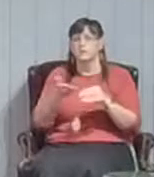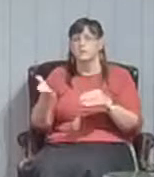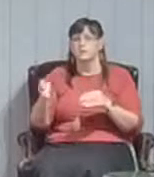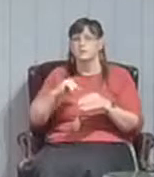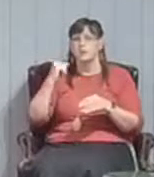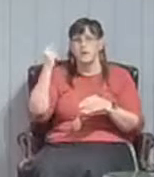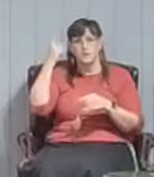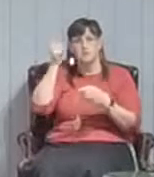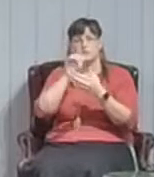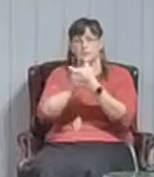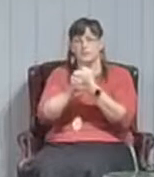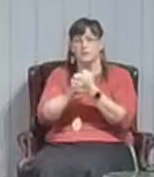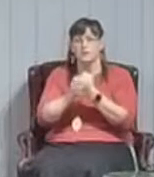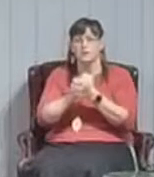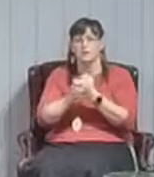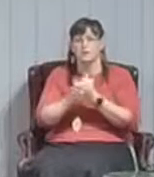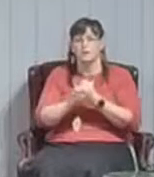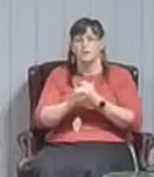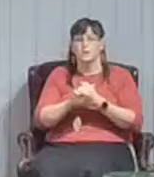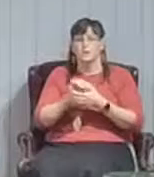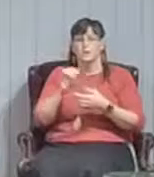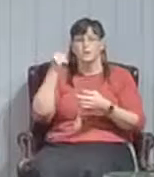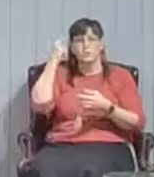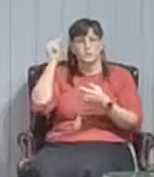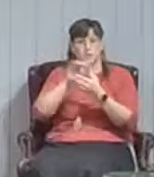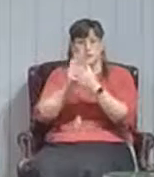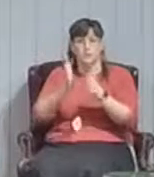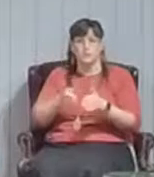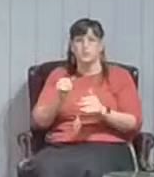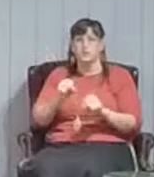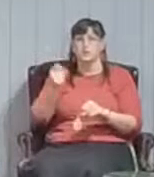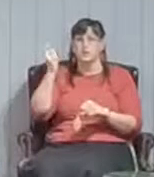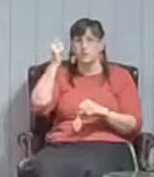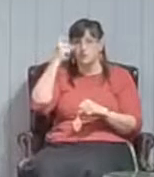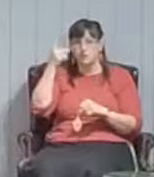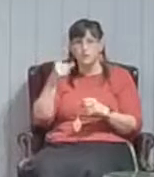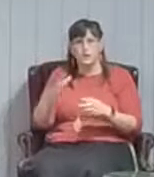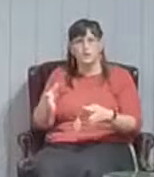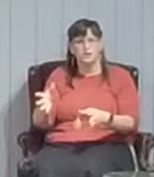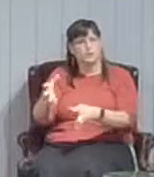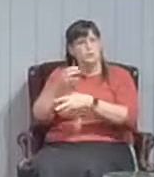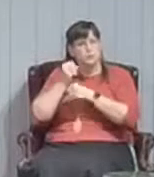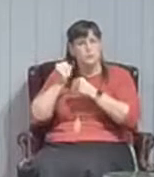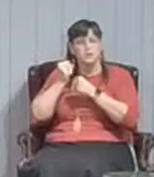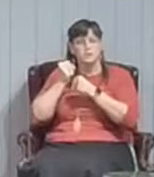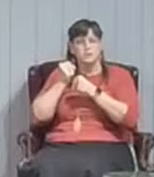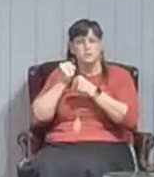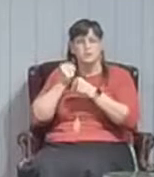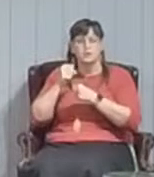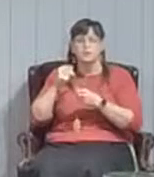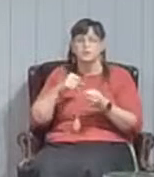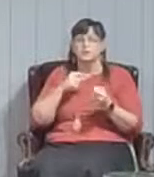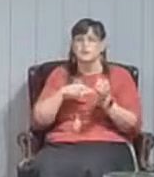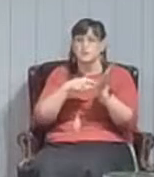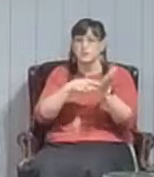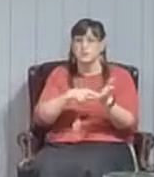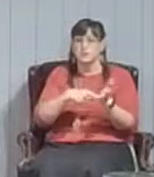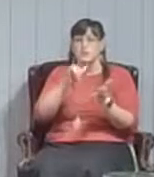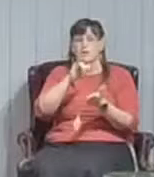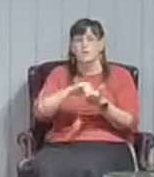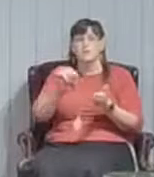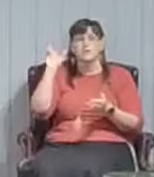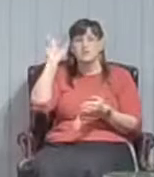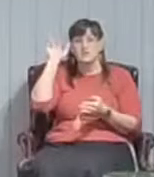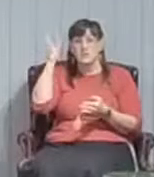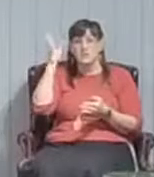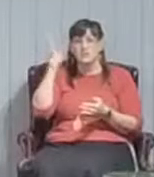I think a believer can understand, can get a handle on is this, is that Satan is